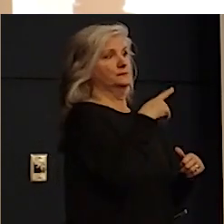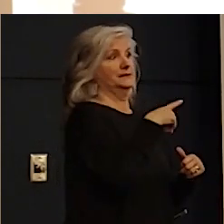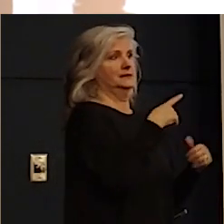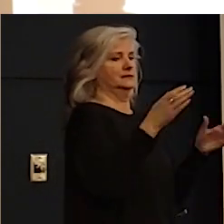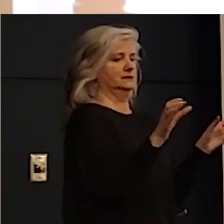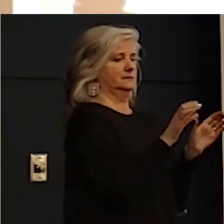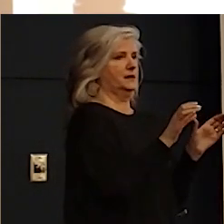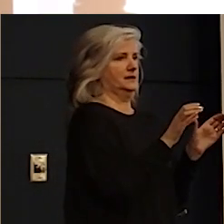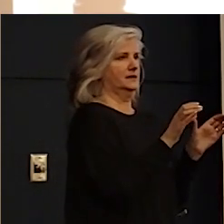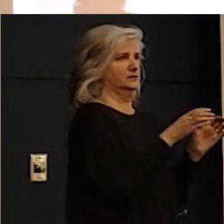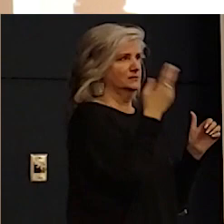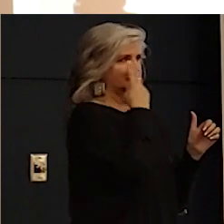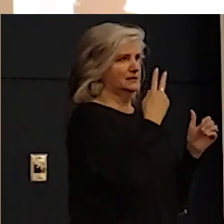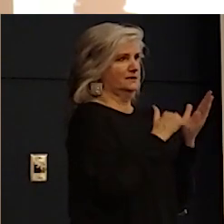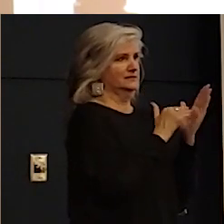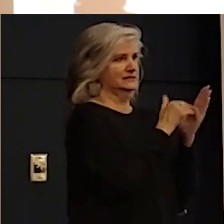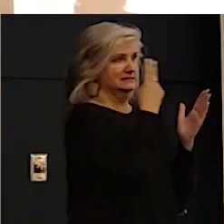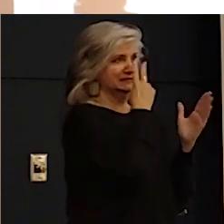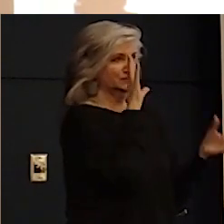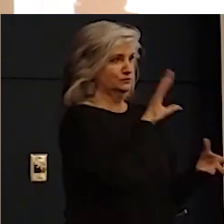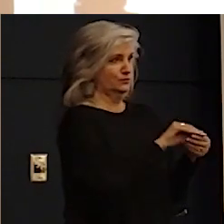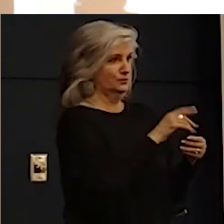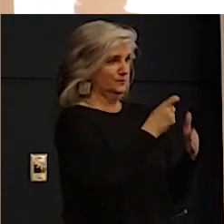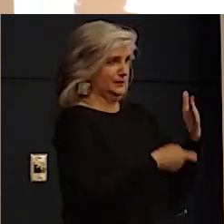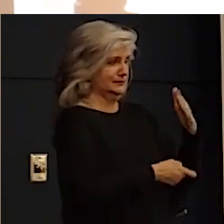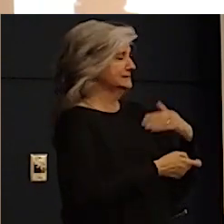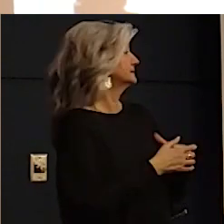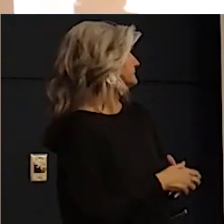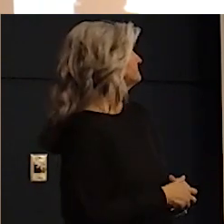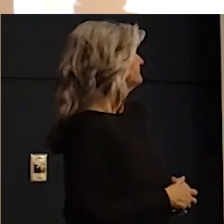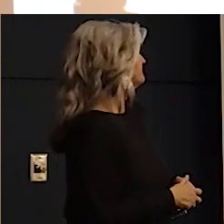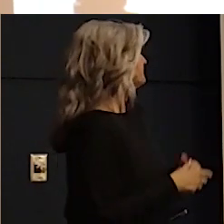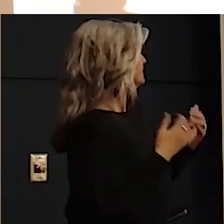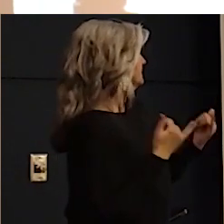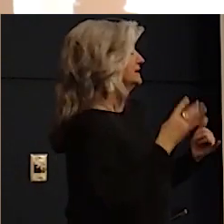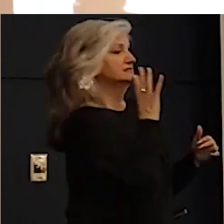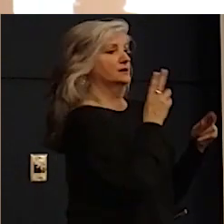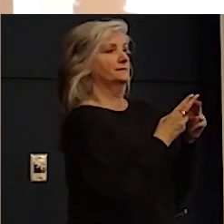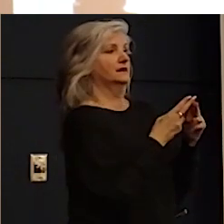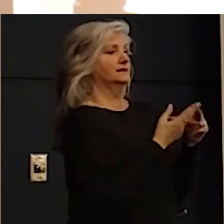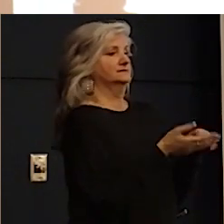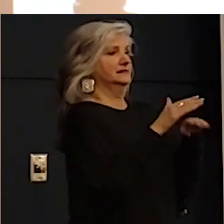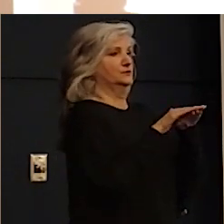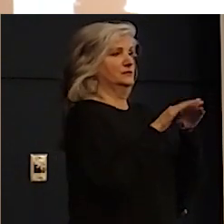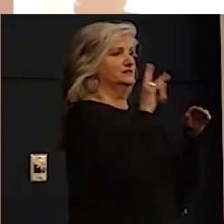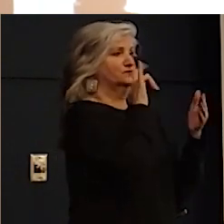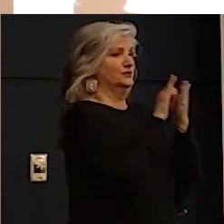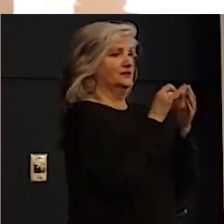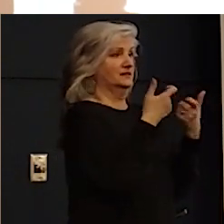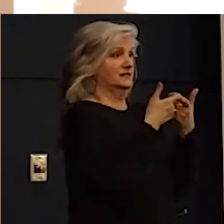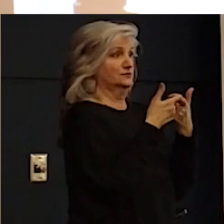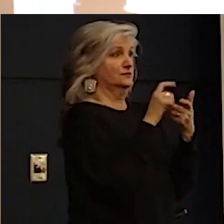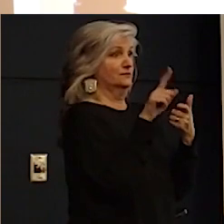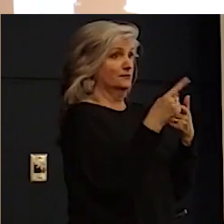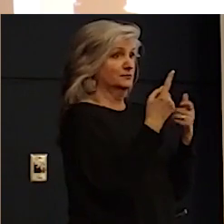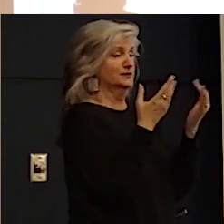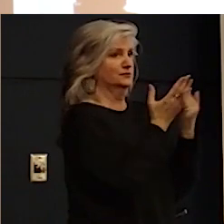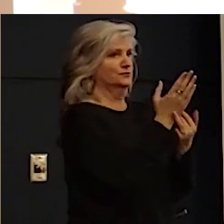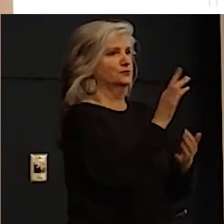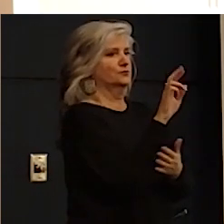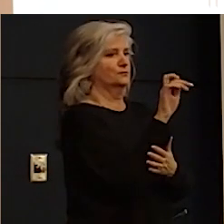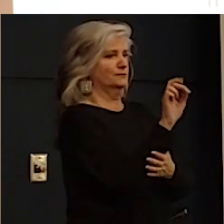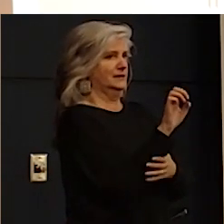combined billing, so you often see just the total price. Right now, we're talking about increases to that electric portion only through this rate case.